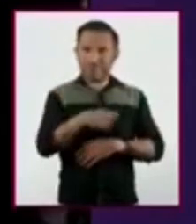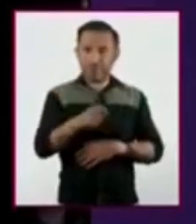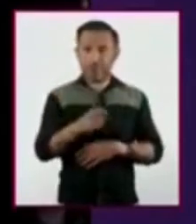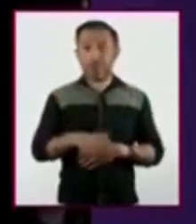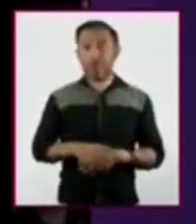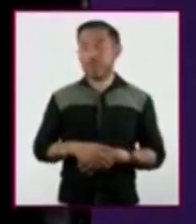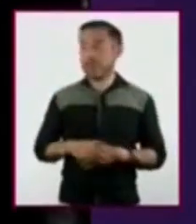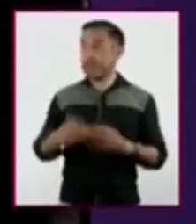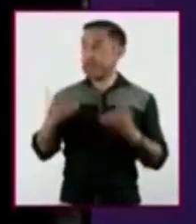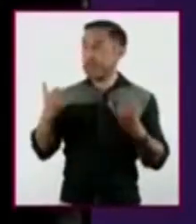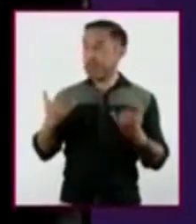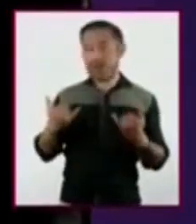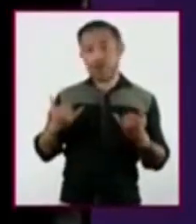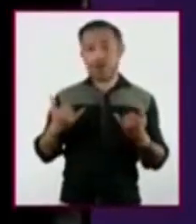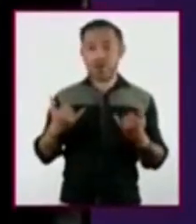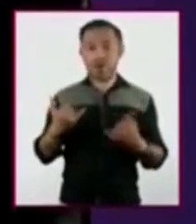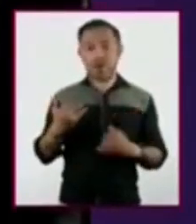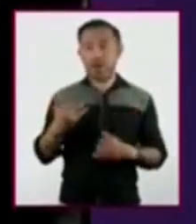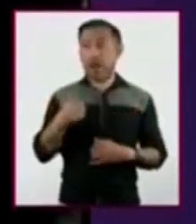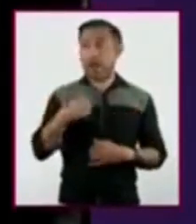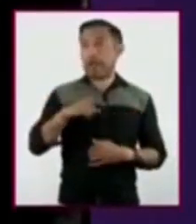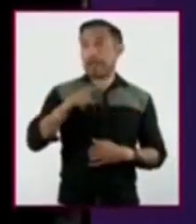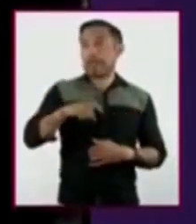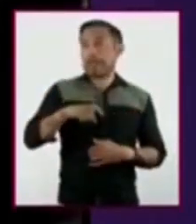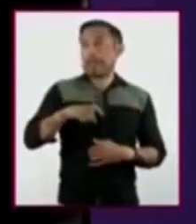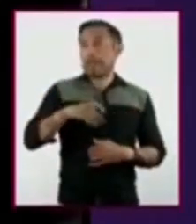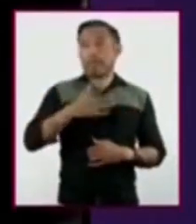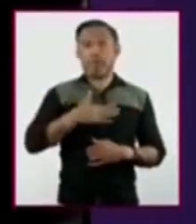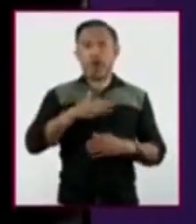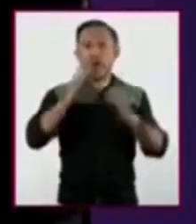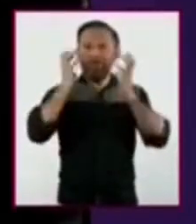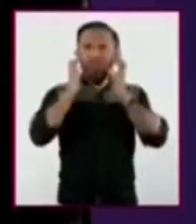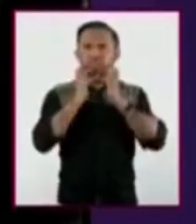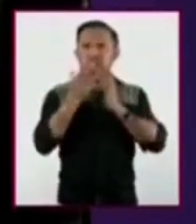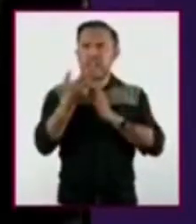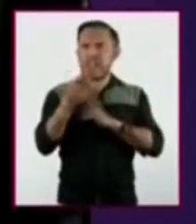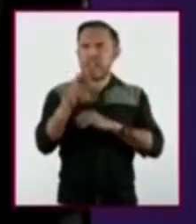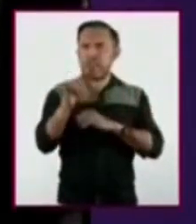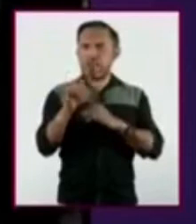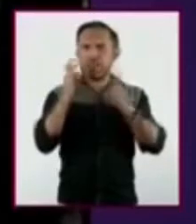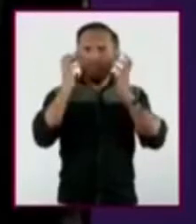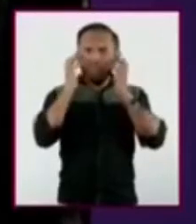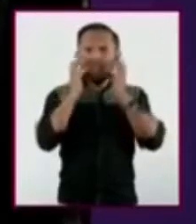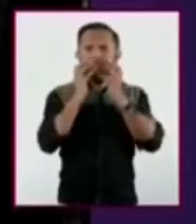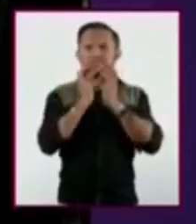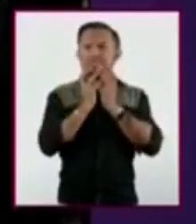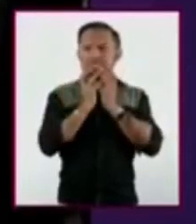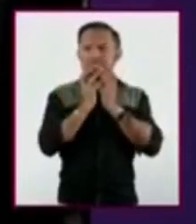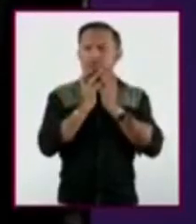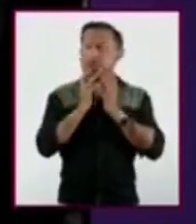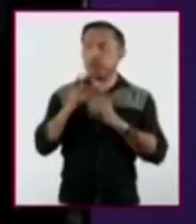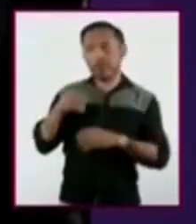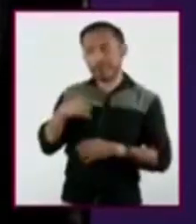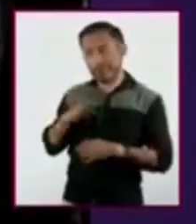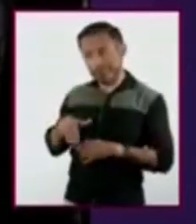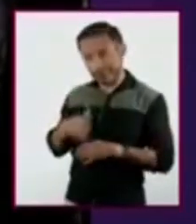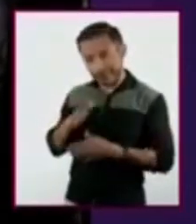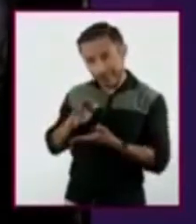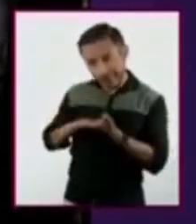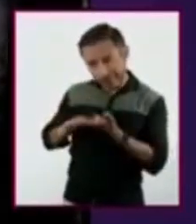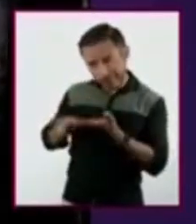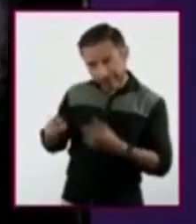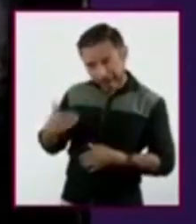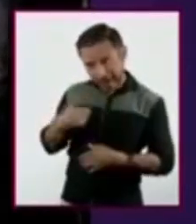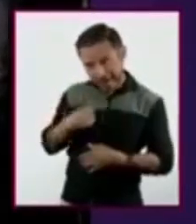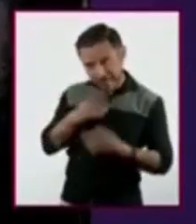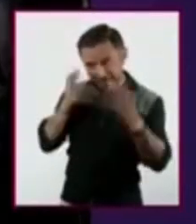Now all I need is my beard. Mm-hmm. A hairy beard. Huh? Yeah, that's good. Excuse me, sir. Yes? Do you have a beard?